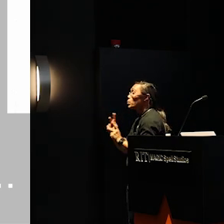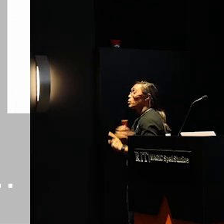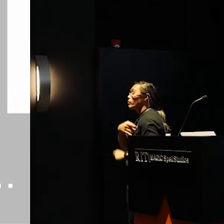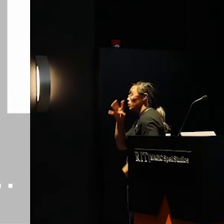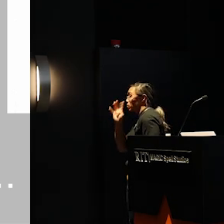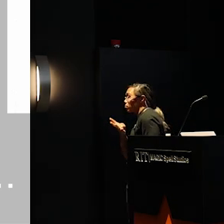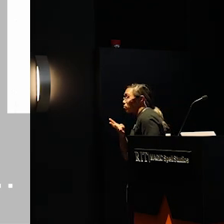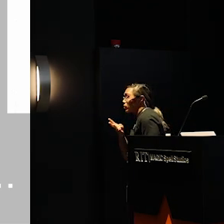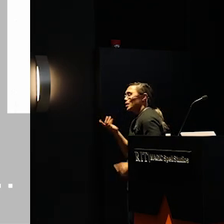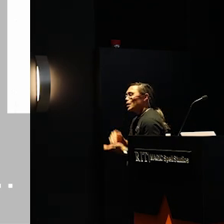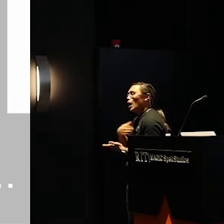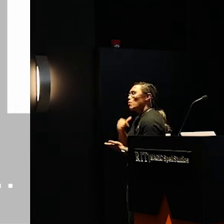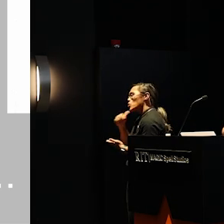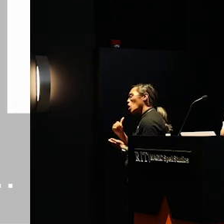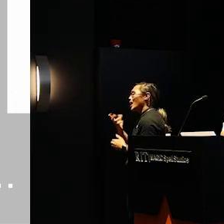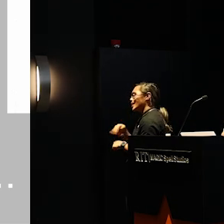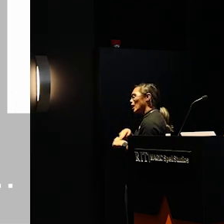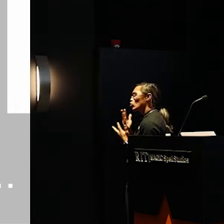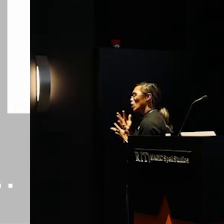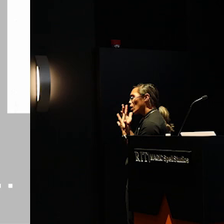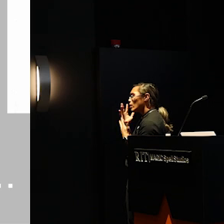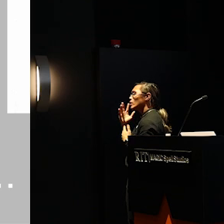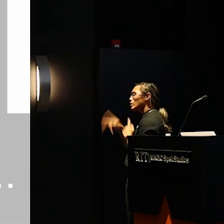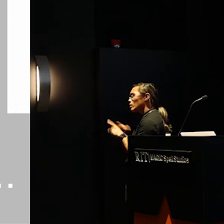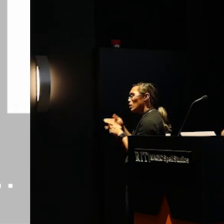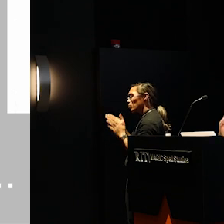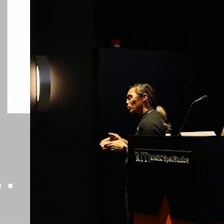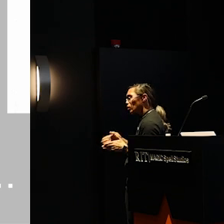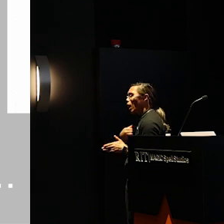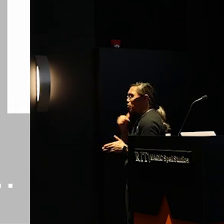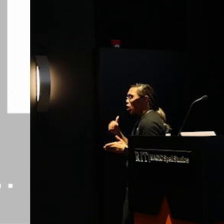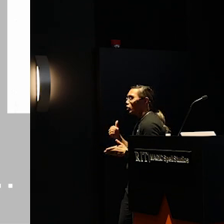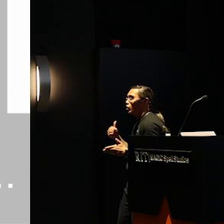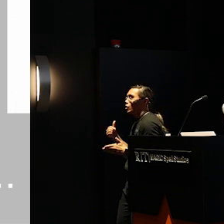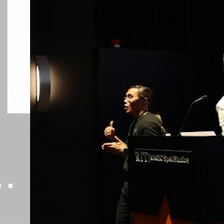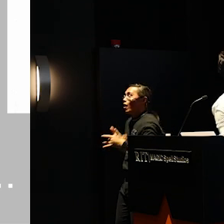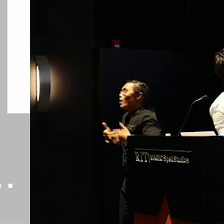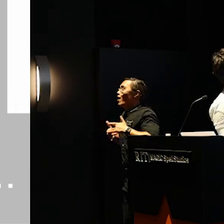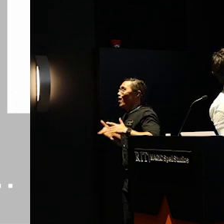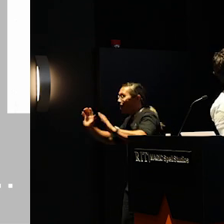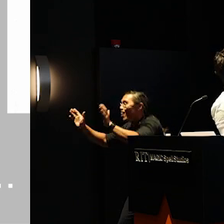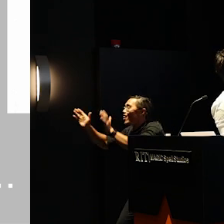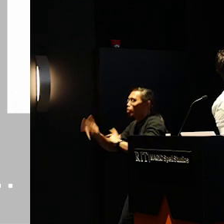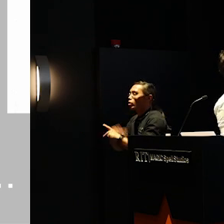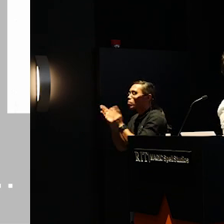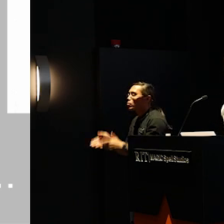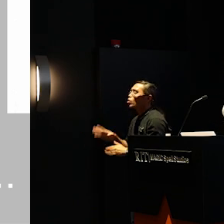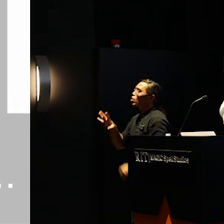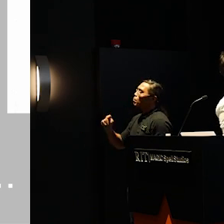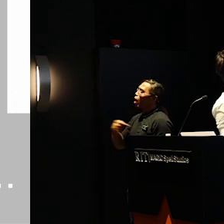weird. It sounds like I don't like people. No. I'm not naturally an extrovert, but I wanted to think of it as a designer.